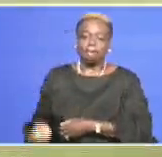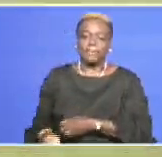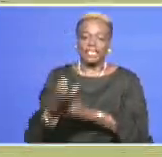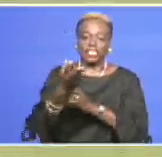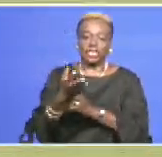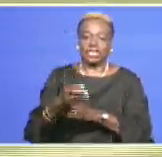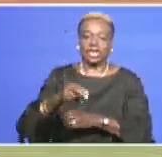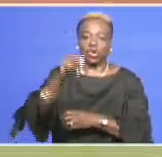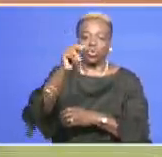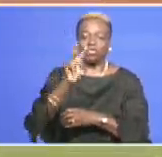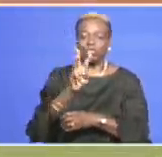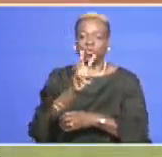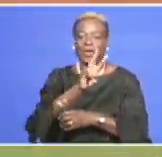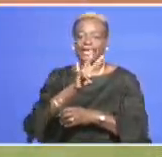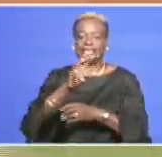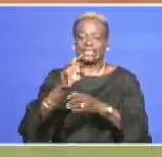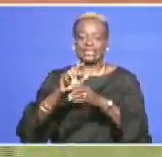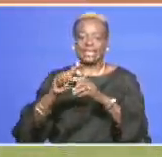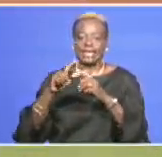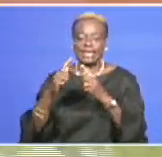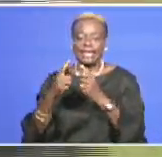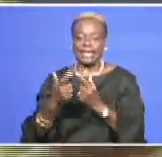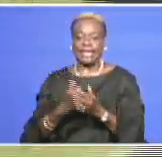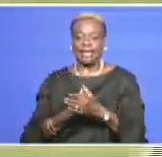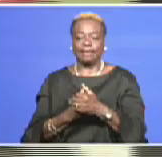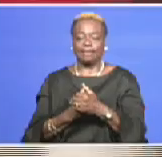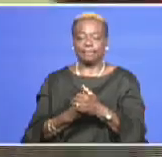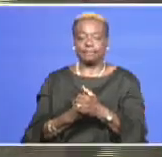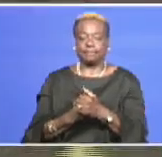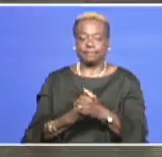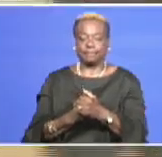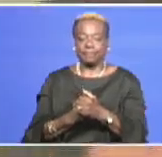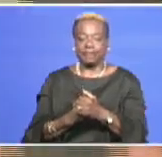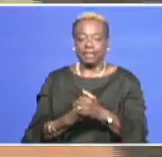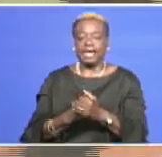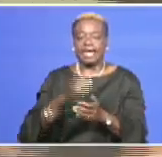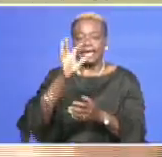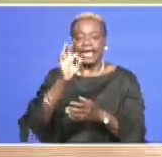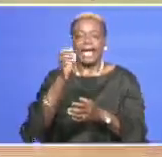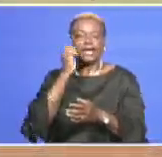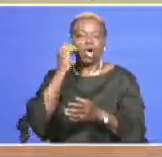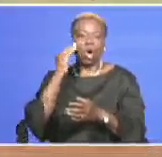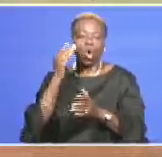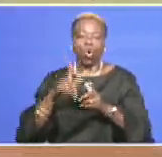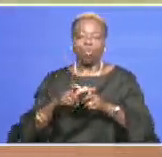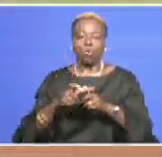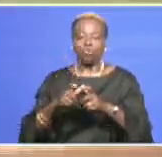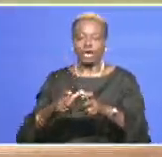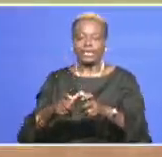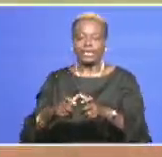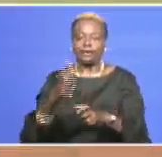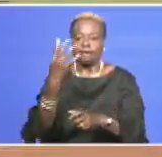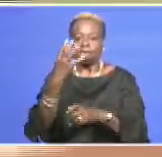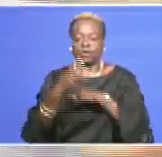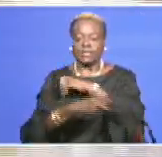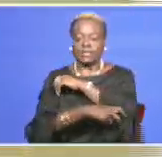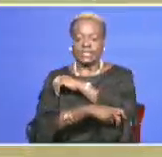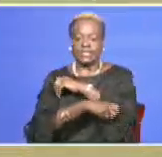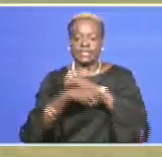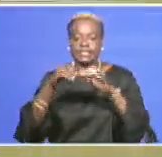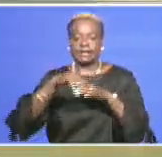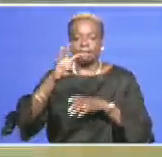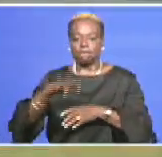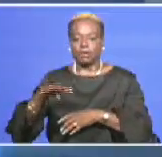of a 319, 407, and 558 slash line with 9 home runs and 14 steals in